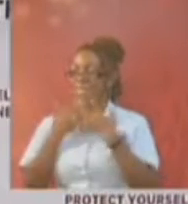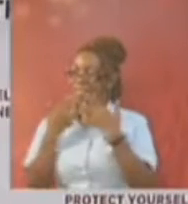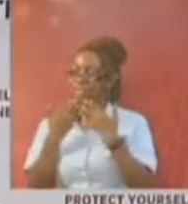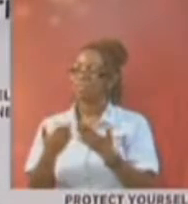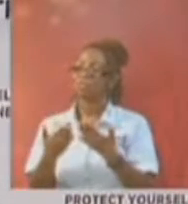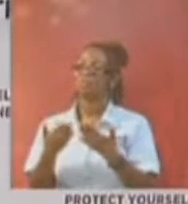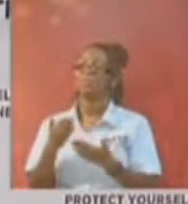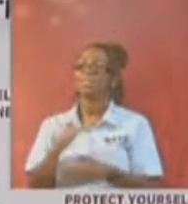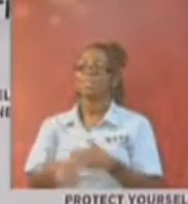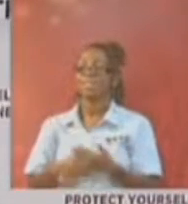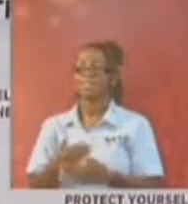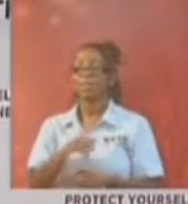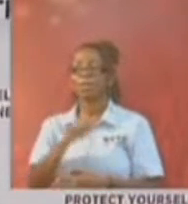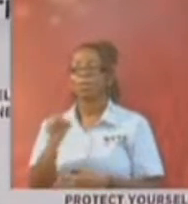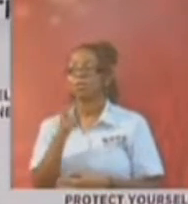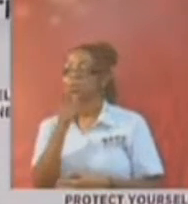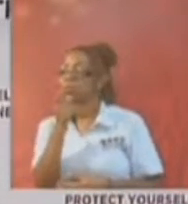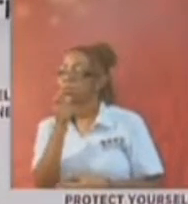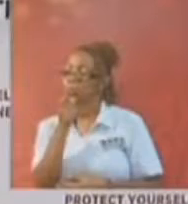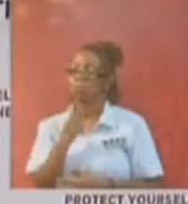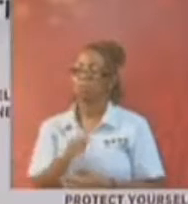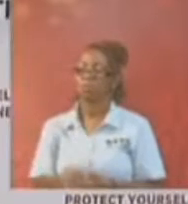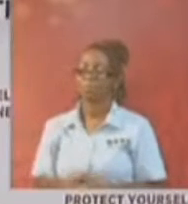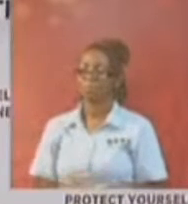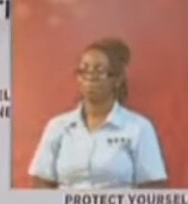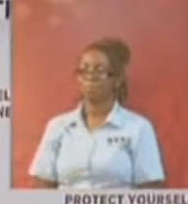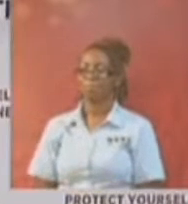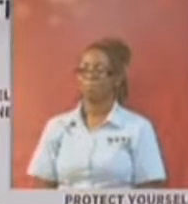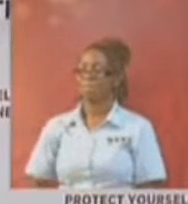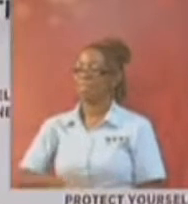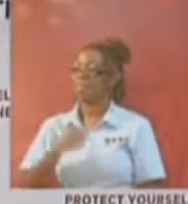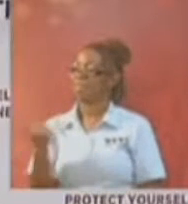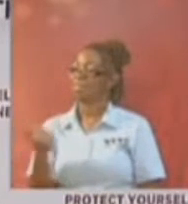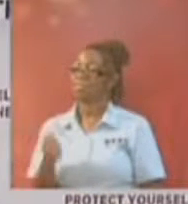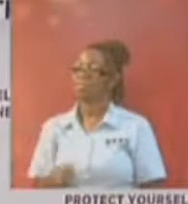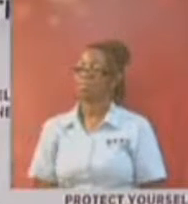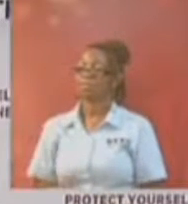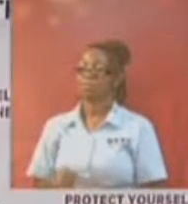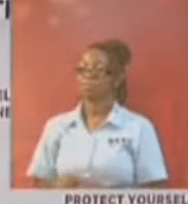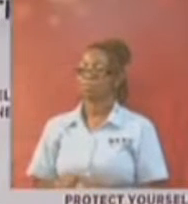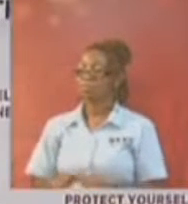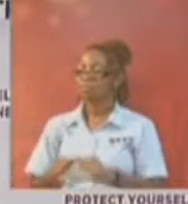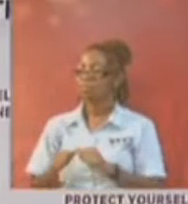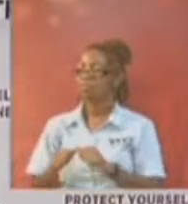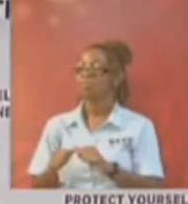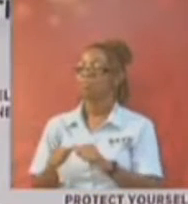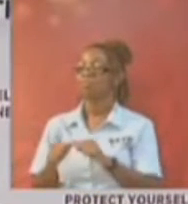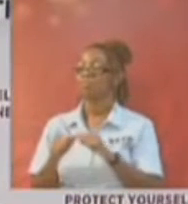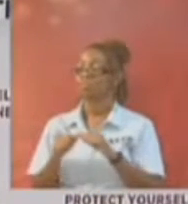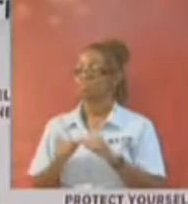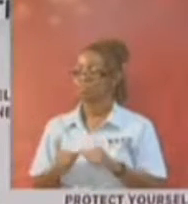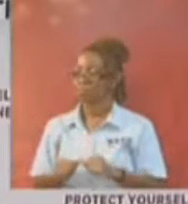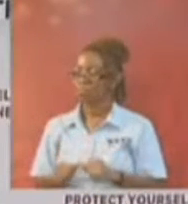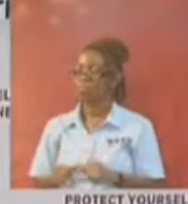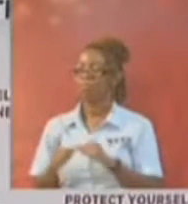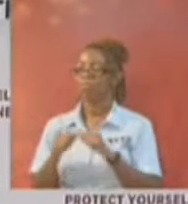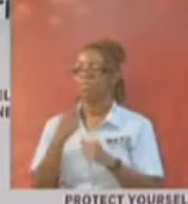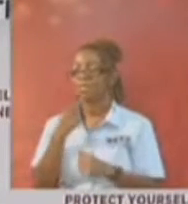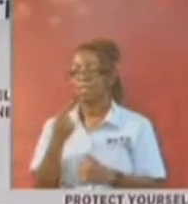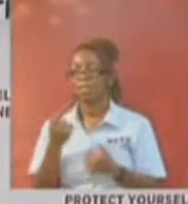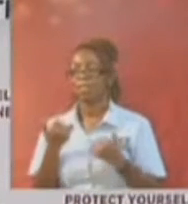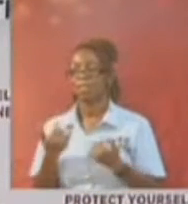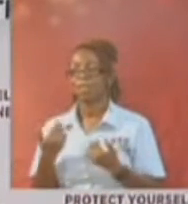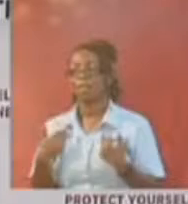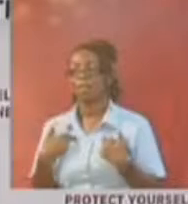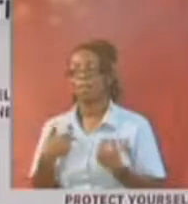Good morning, everyone. Fayola Bostic from Wired 868. My two questions, I believe, will go to Dr. Hines as well. My